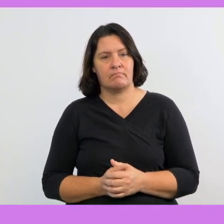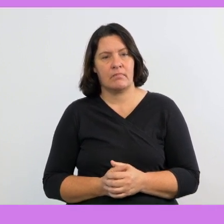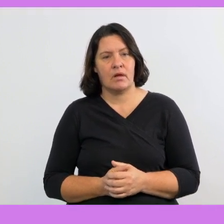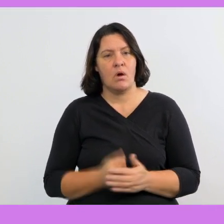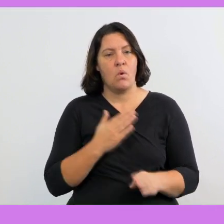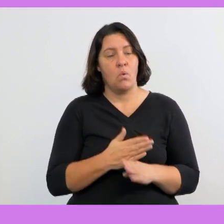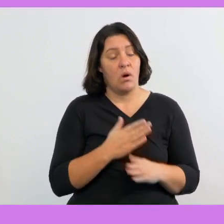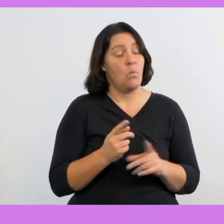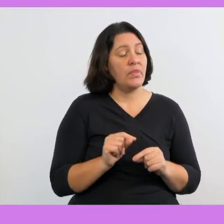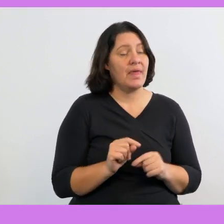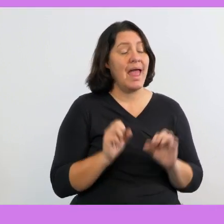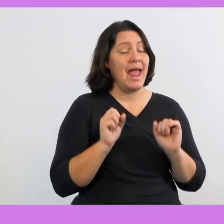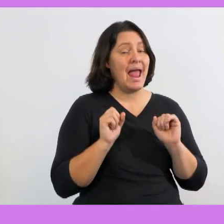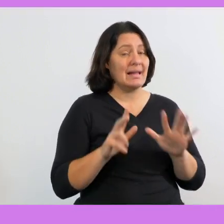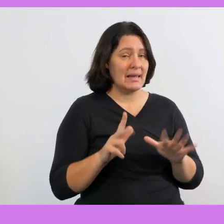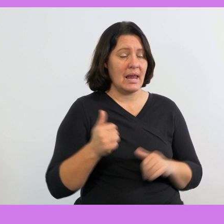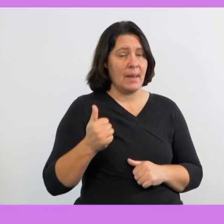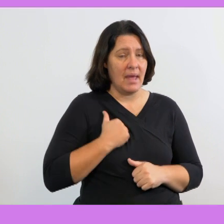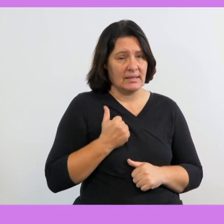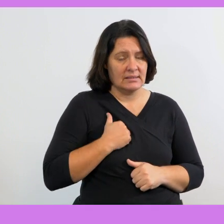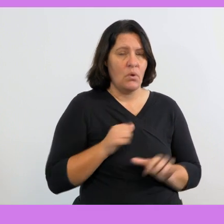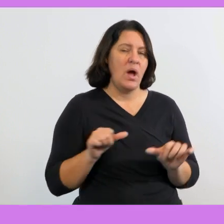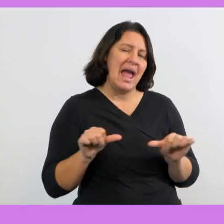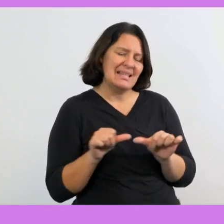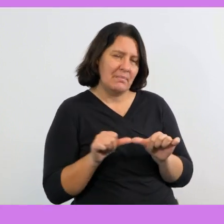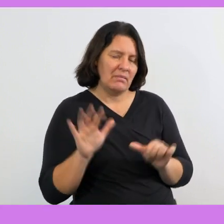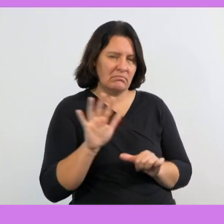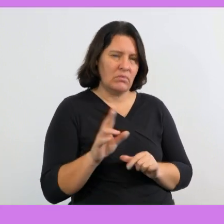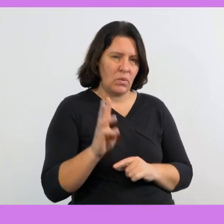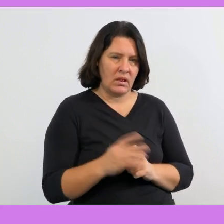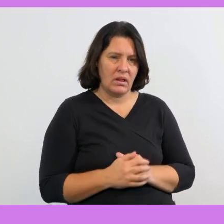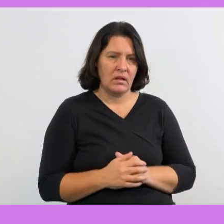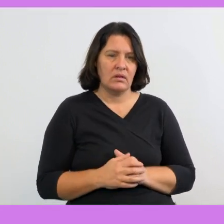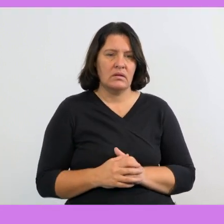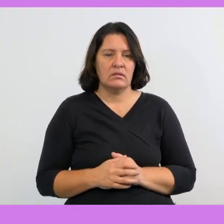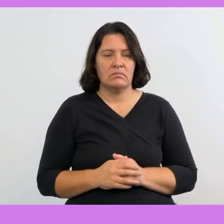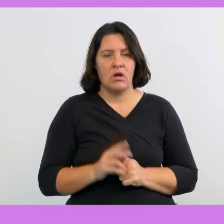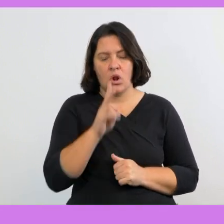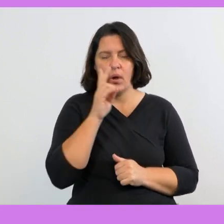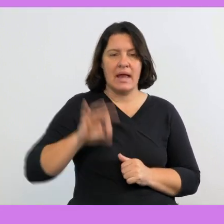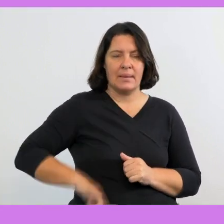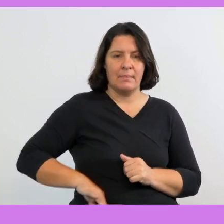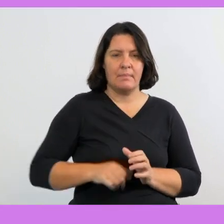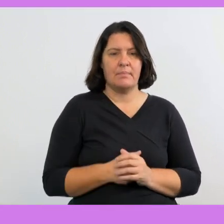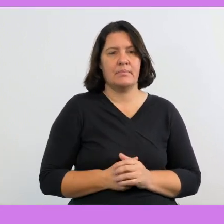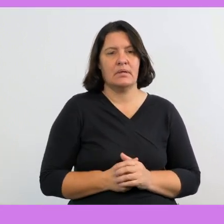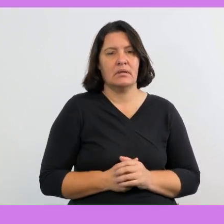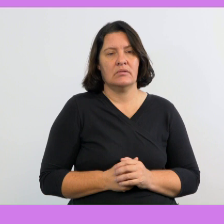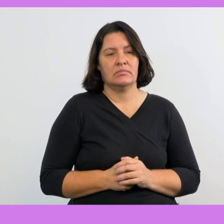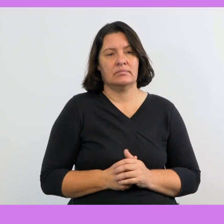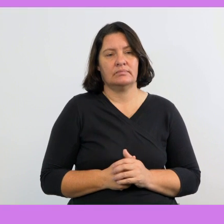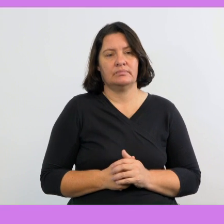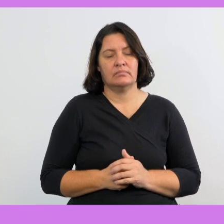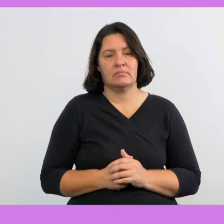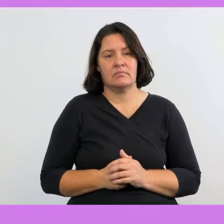Right, so we are working with 18 bags. And again, guys, I'm going to estimate more or less now. Okay, so let's look at the income.